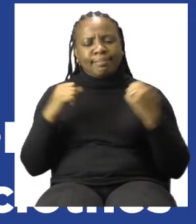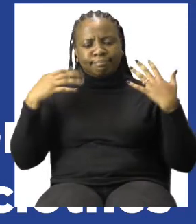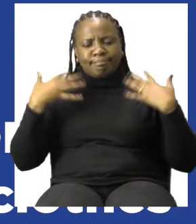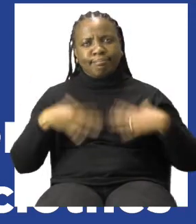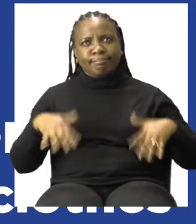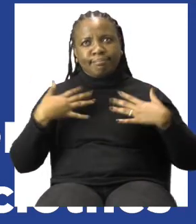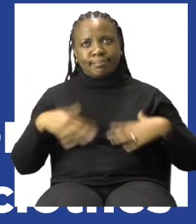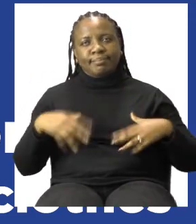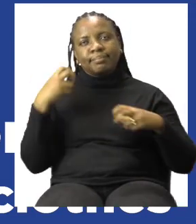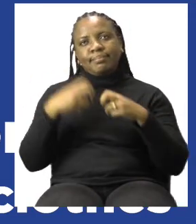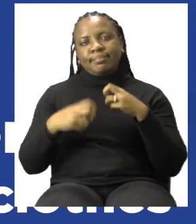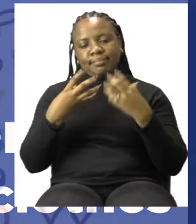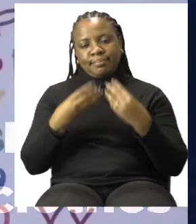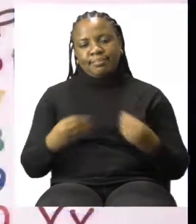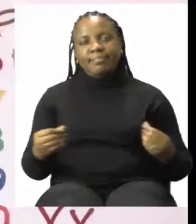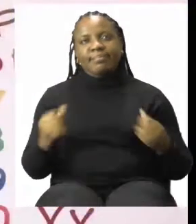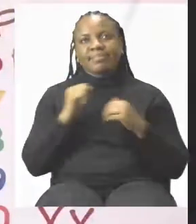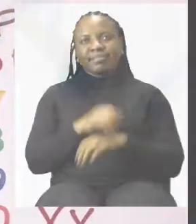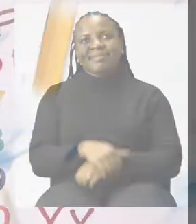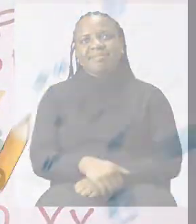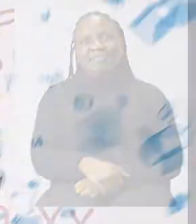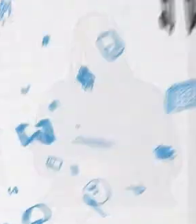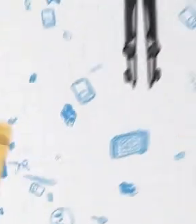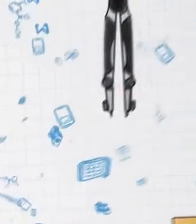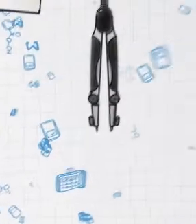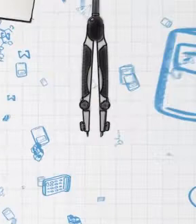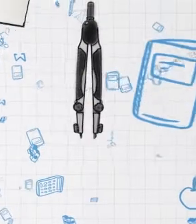and problem solving.